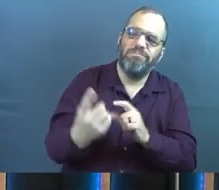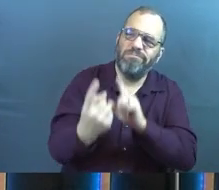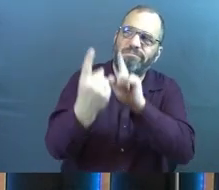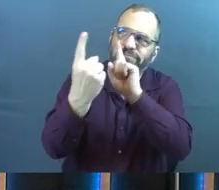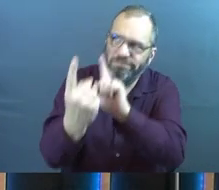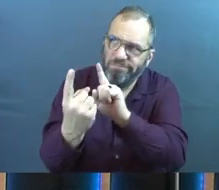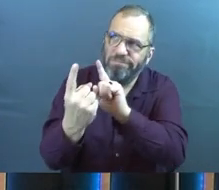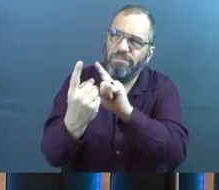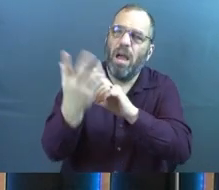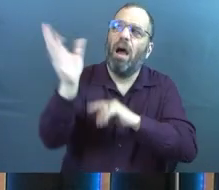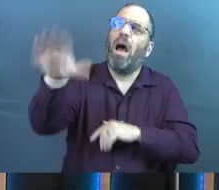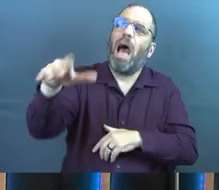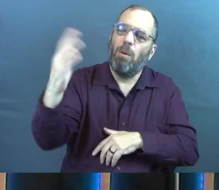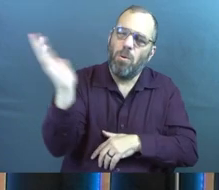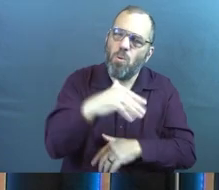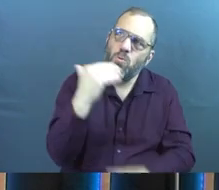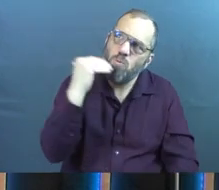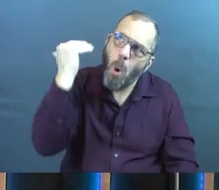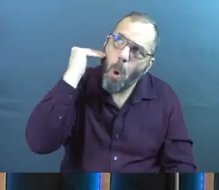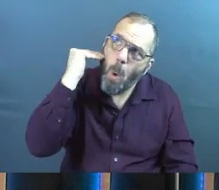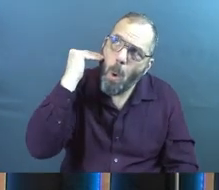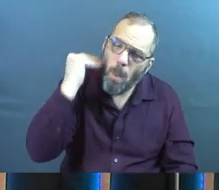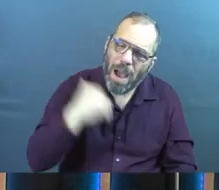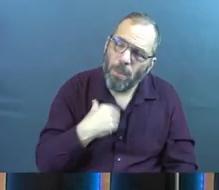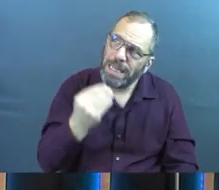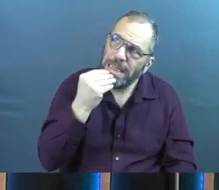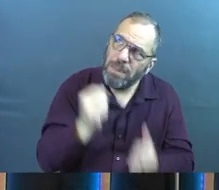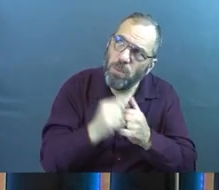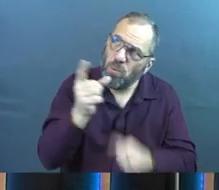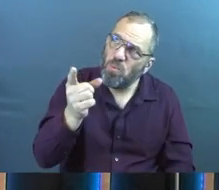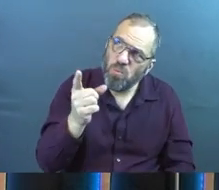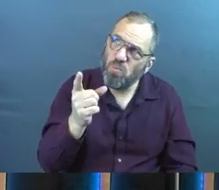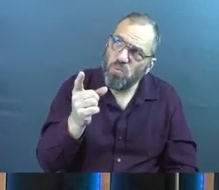to you. I want to go to your house. I want to have a meal.